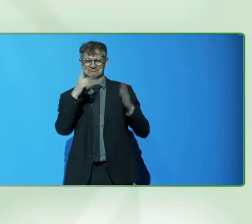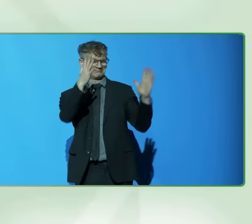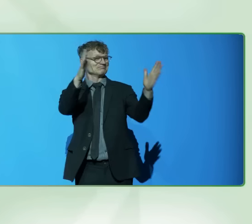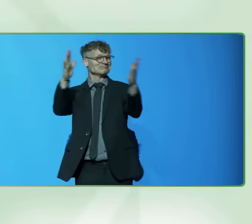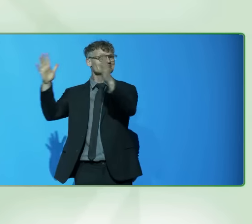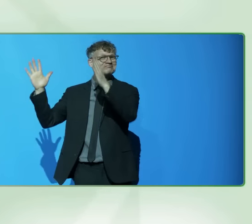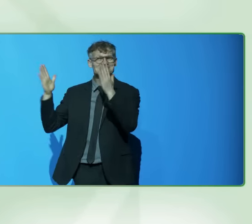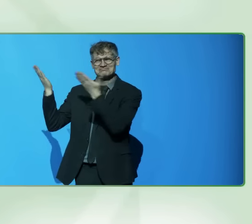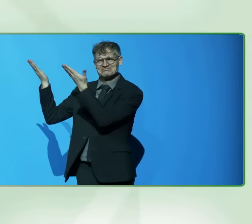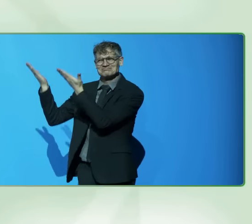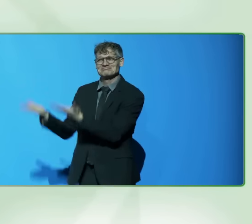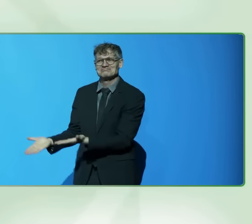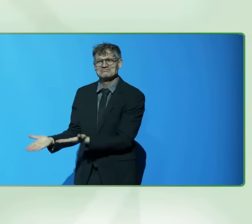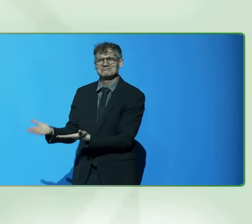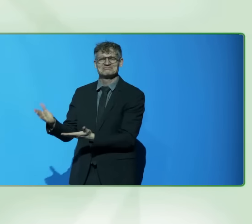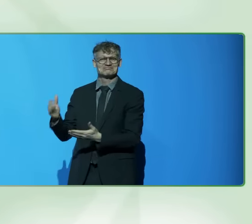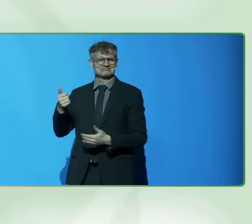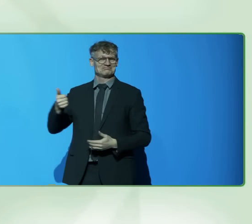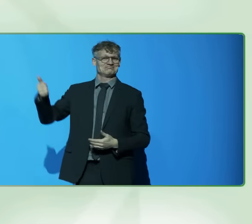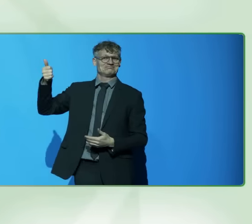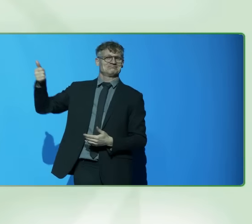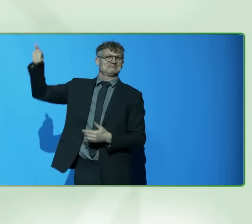we?